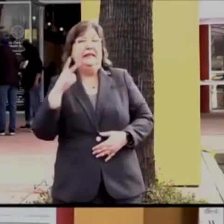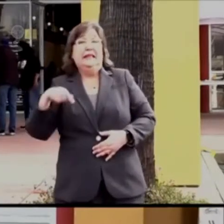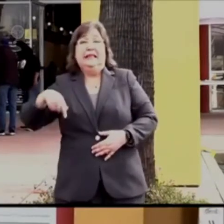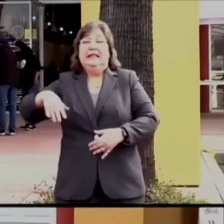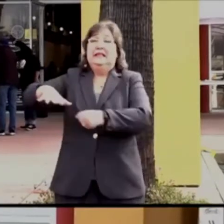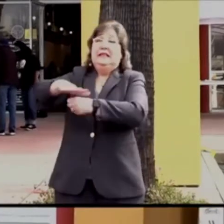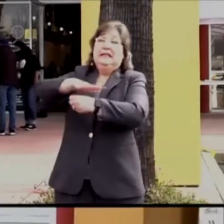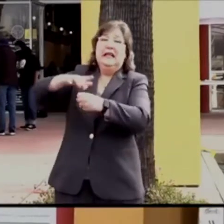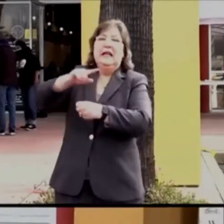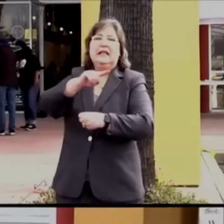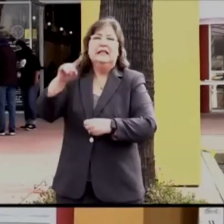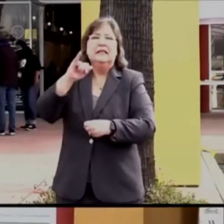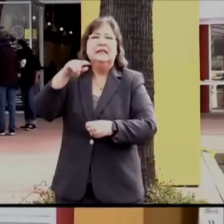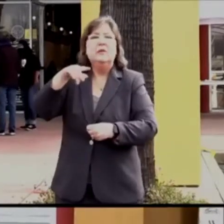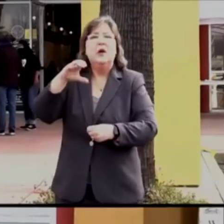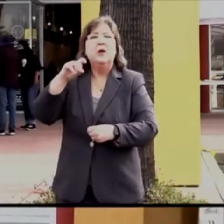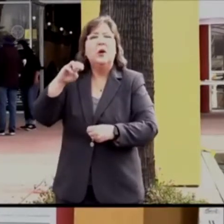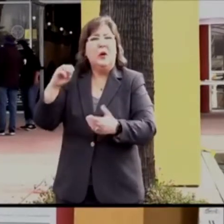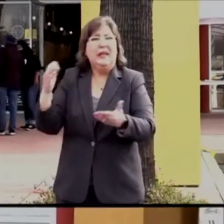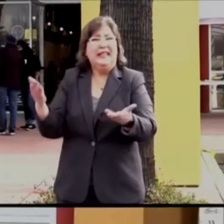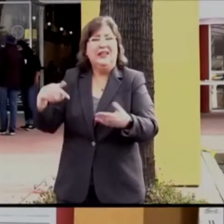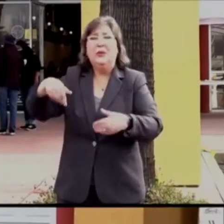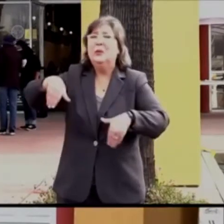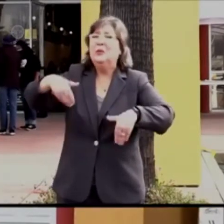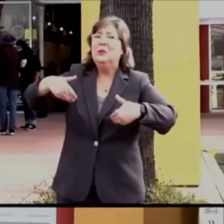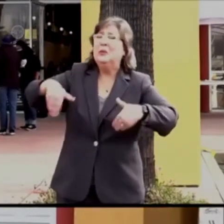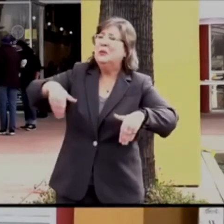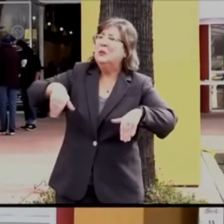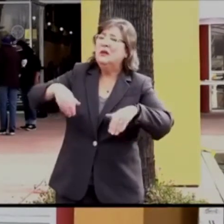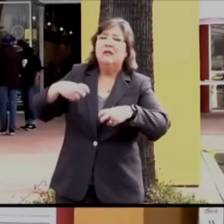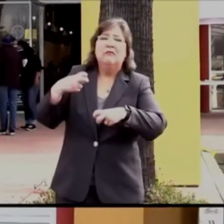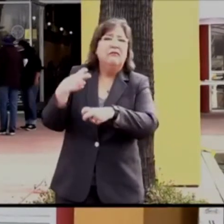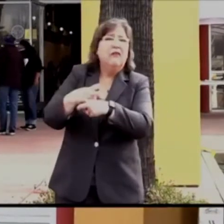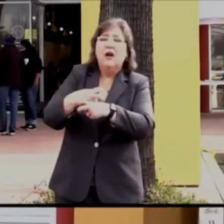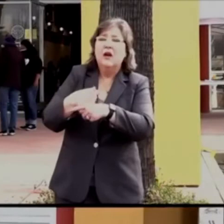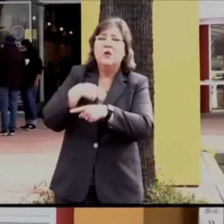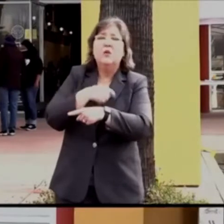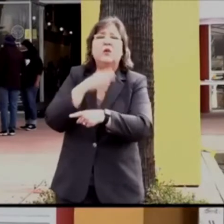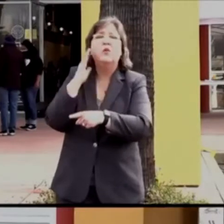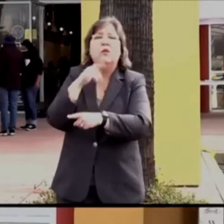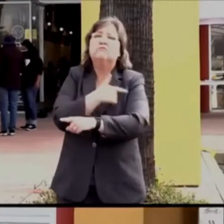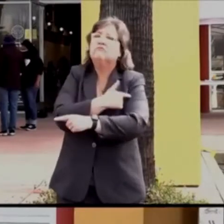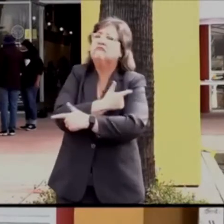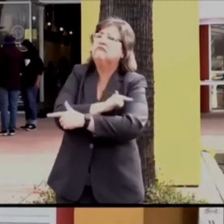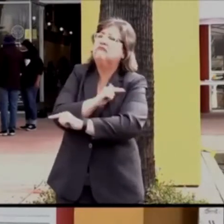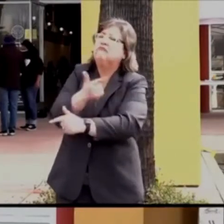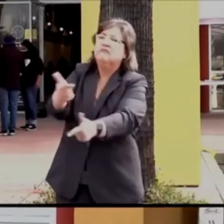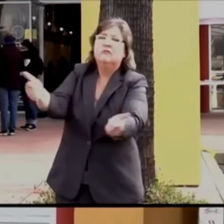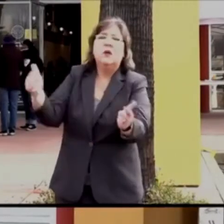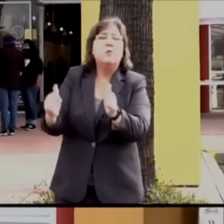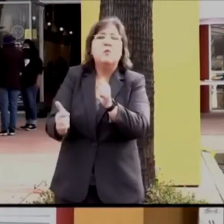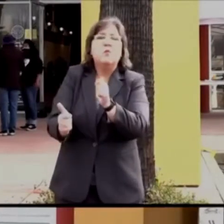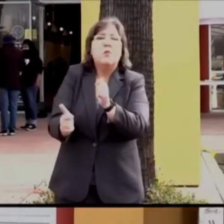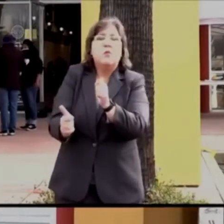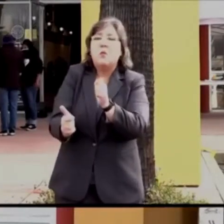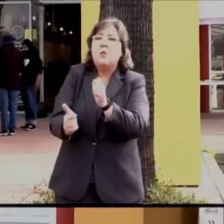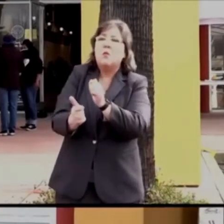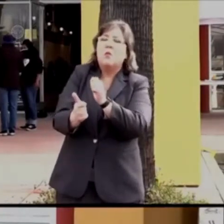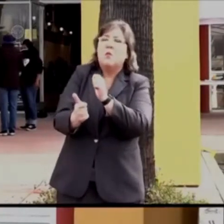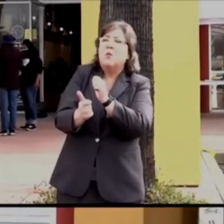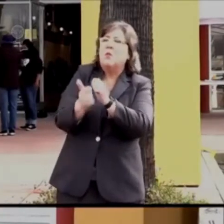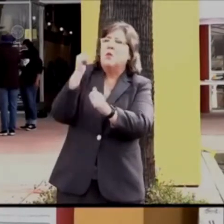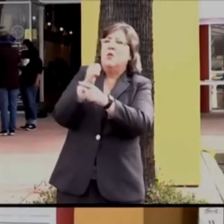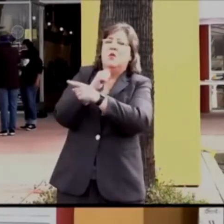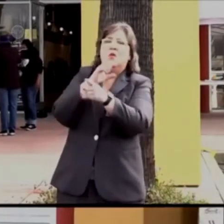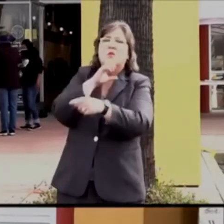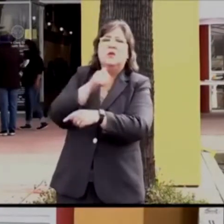vaccine clinic will help vaccinate our most vulnerable seniors in this community, and making sure that the vaccine is smack in